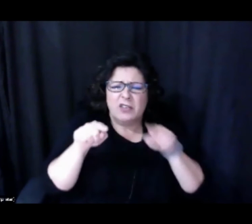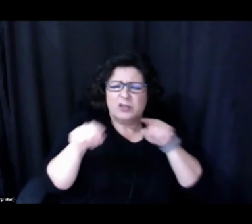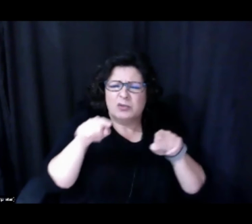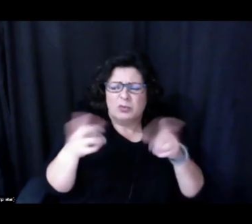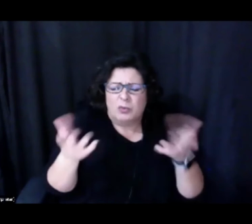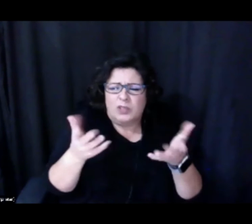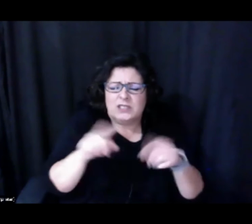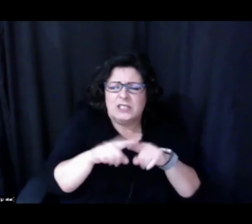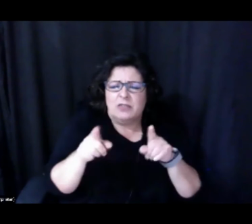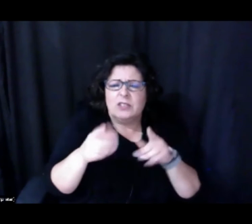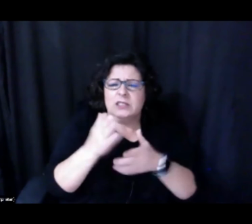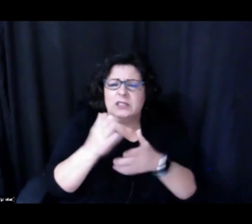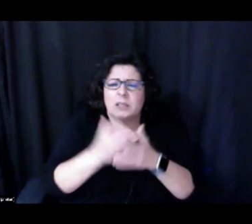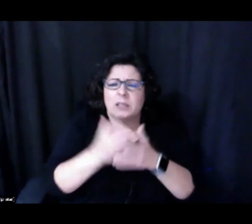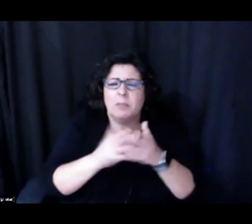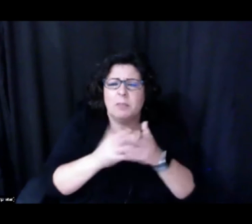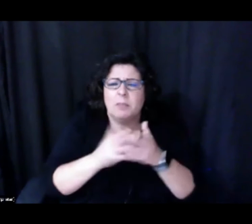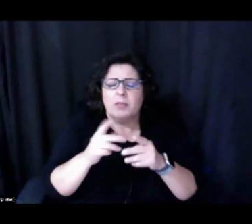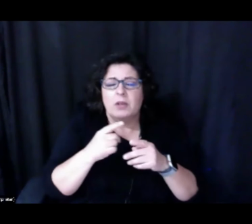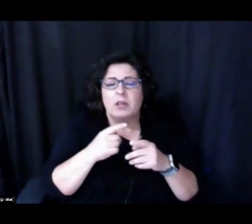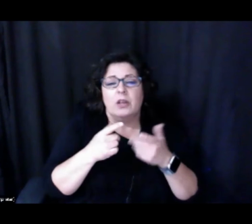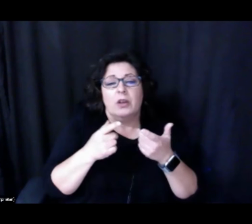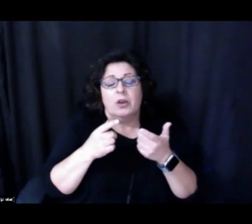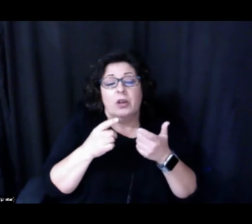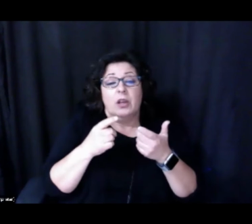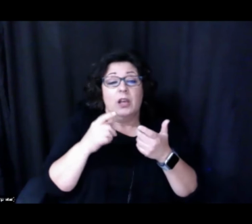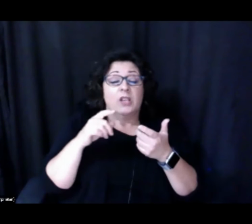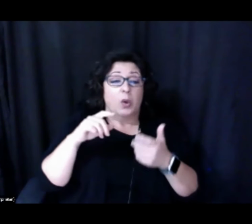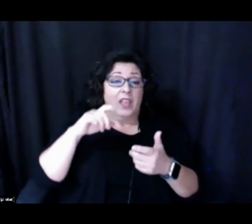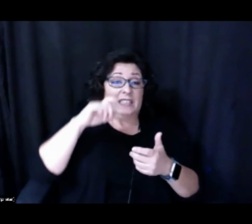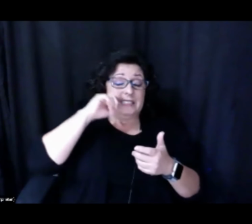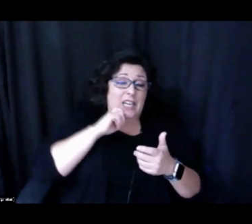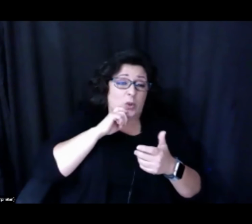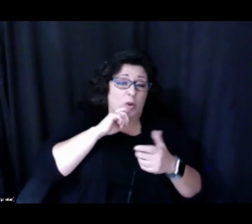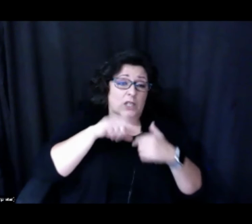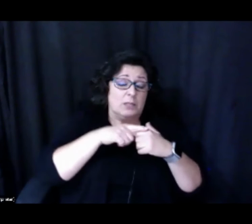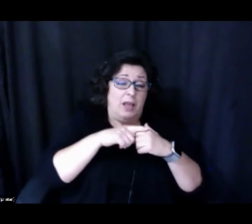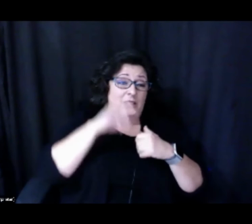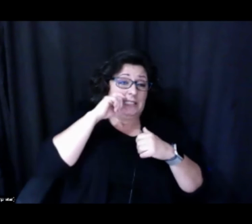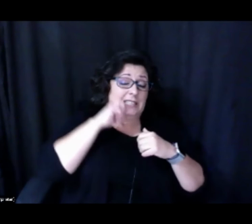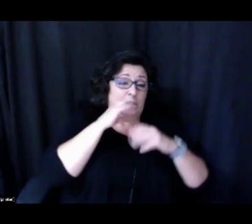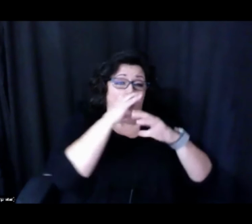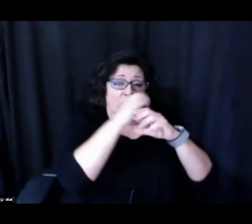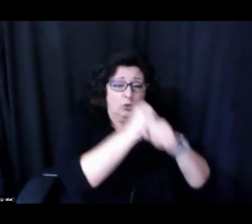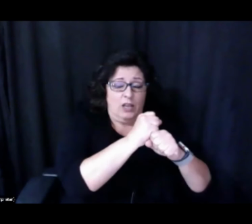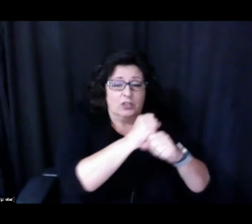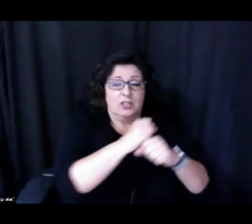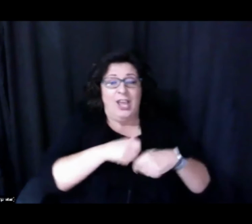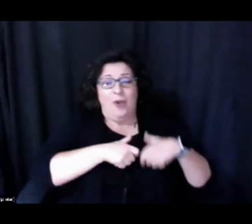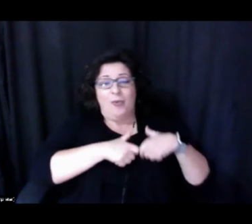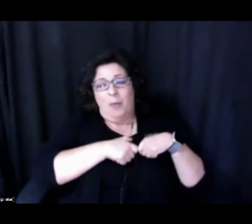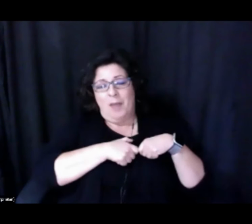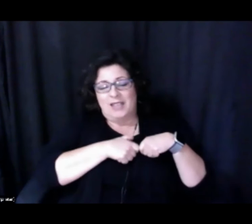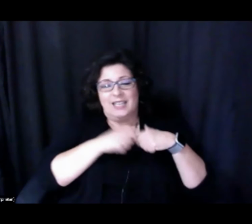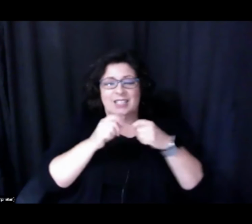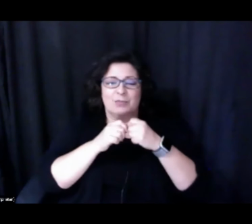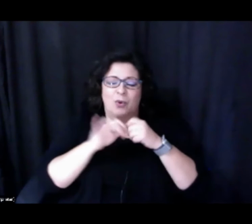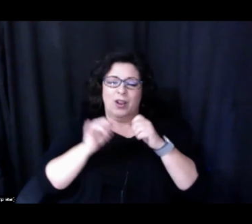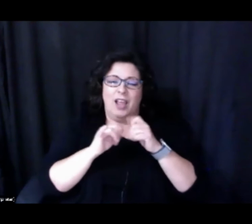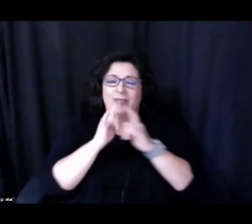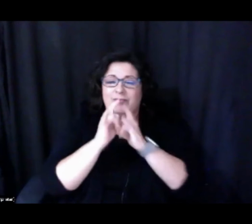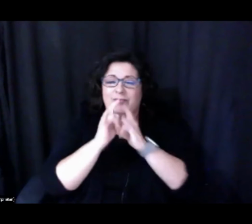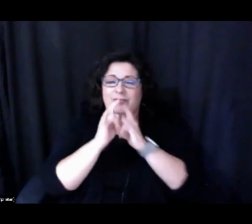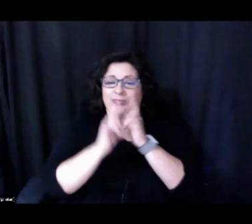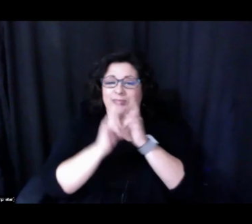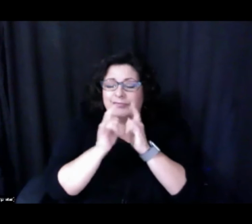two. So yeah, so the sexual orientation is about sexual attraction and the romantic orientation is about romantic attraction.